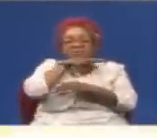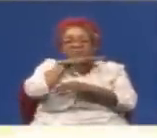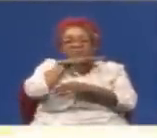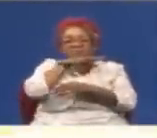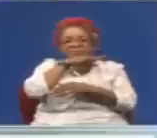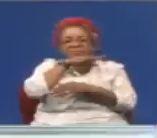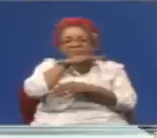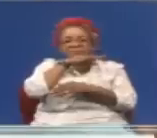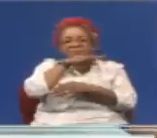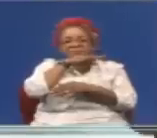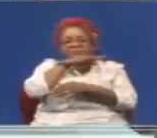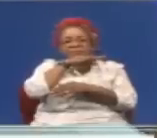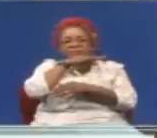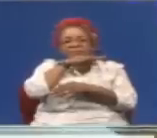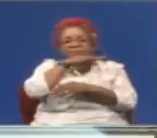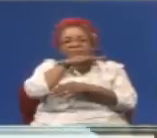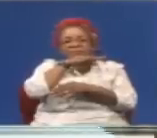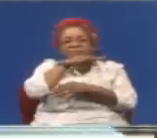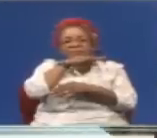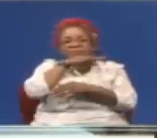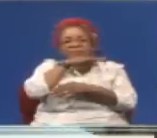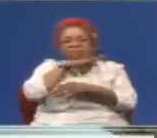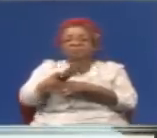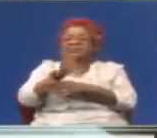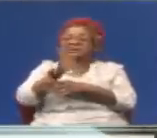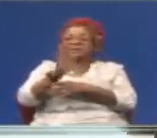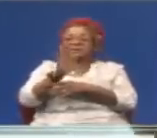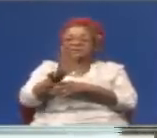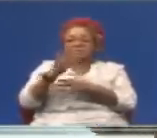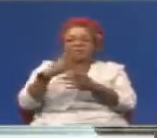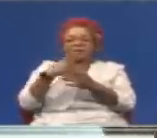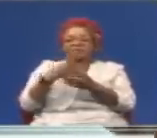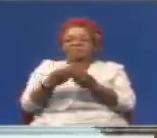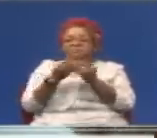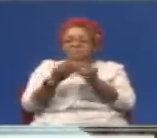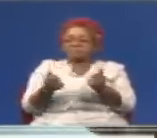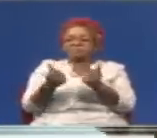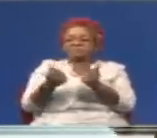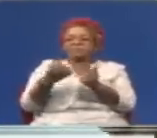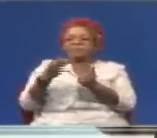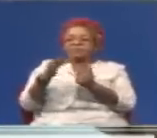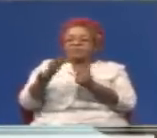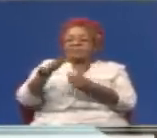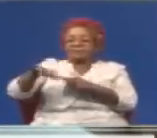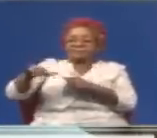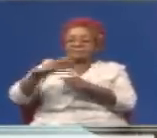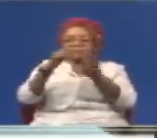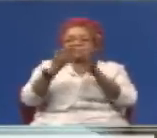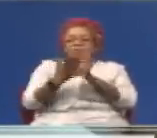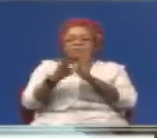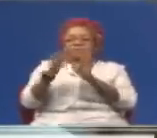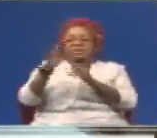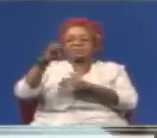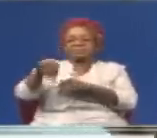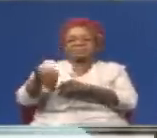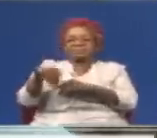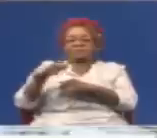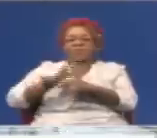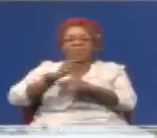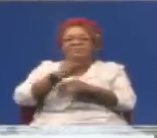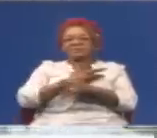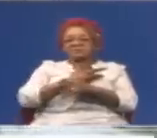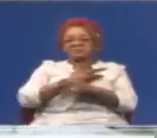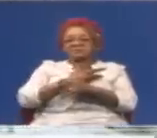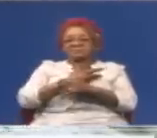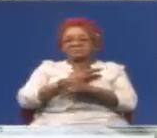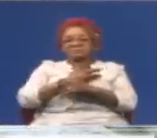Raila Odinga. Has Odinga silently ceded ground for Ruto's purely parliamentary approach by the MP's only committee?